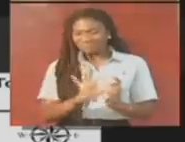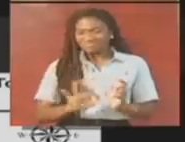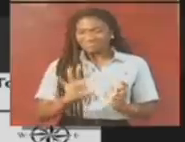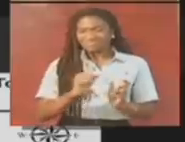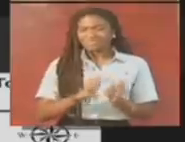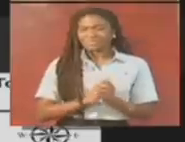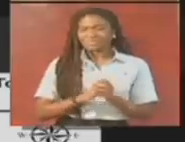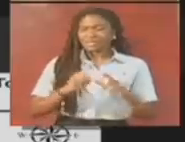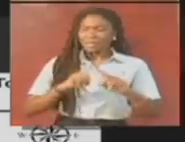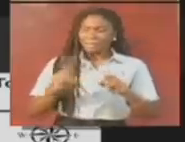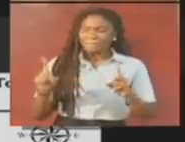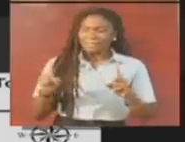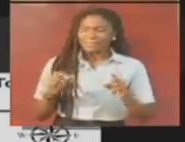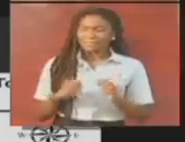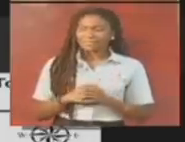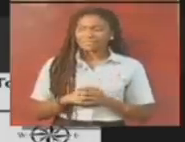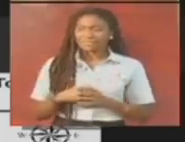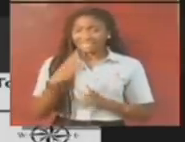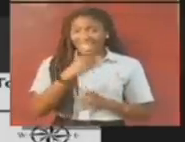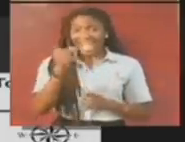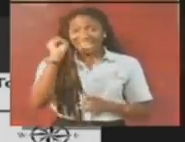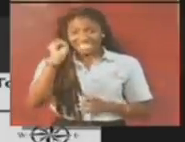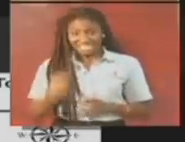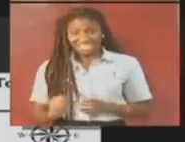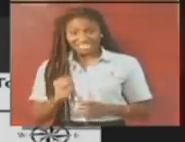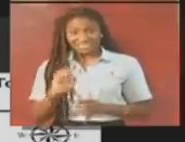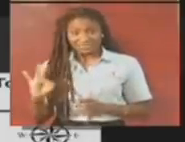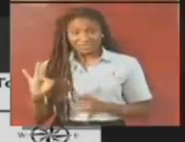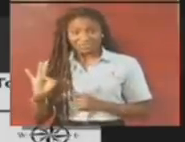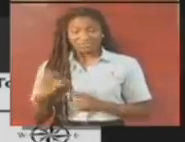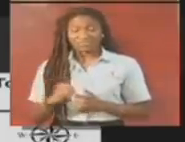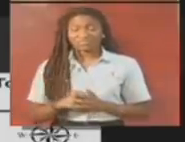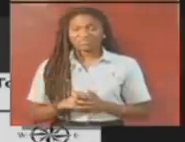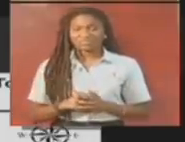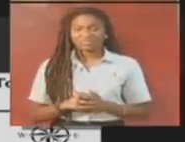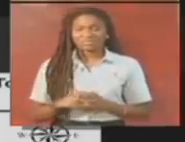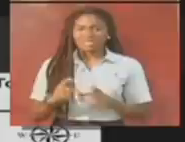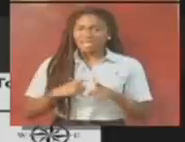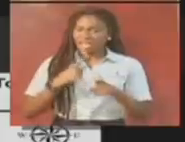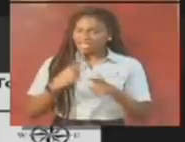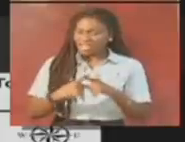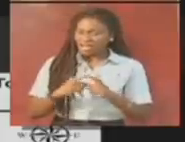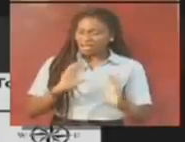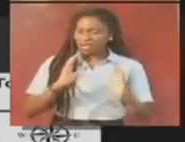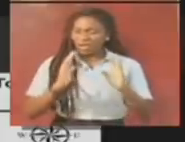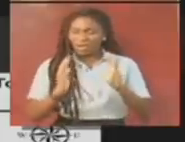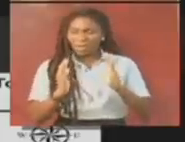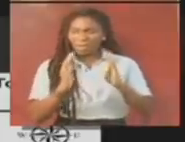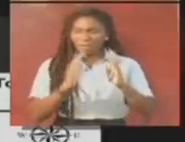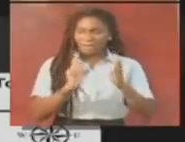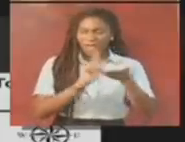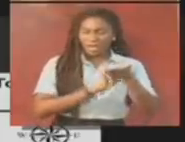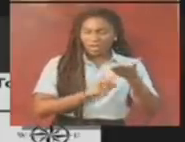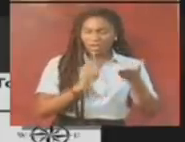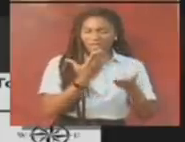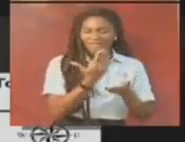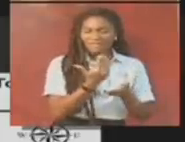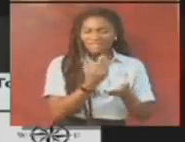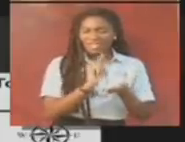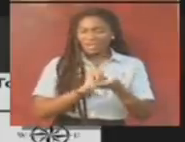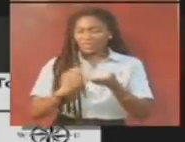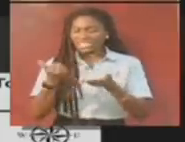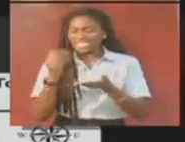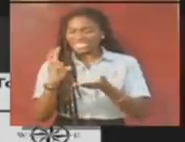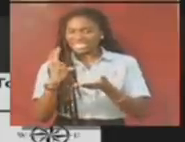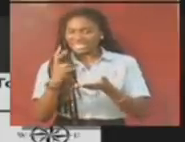the same data for the same type of map for epidemiological weeks 15 and 16, we note the increased spread